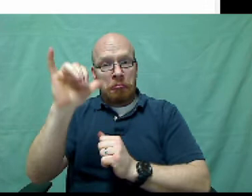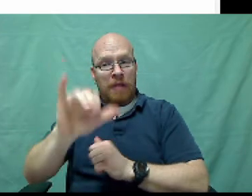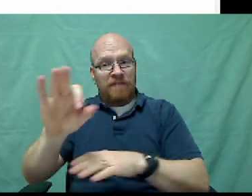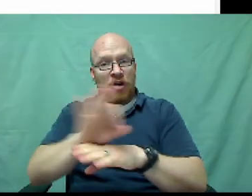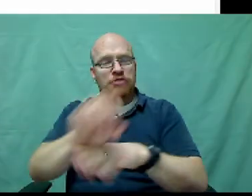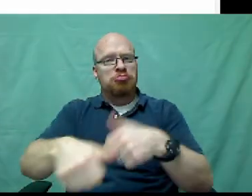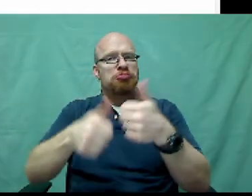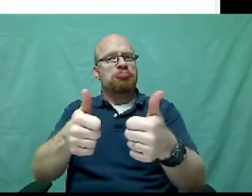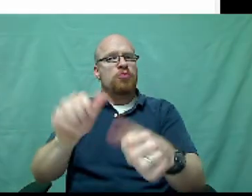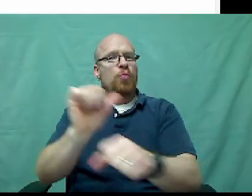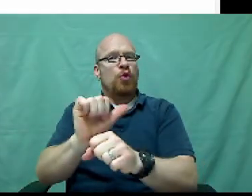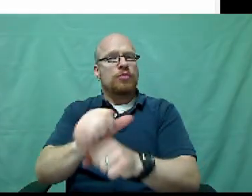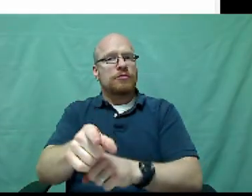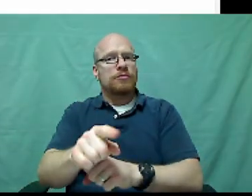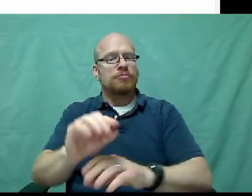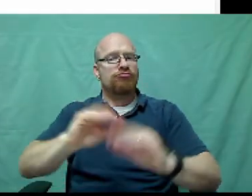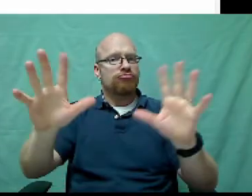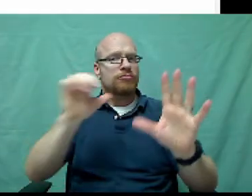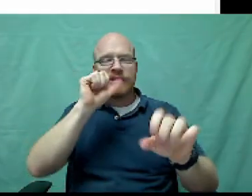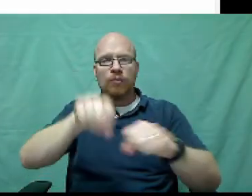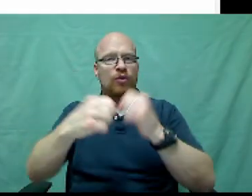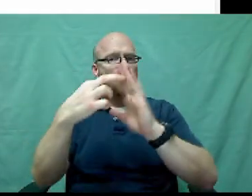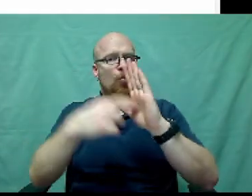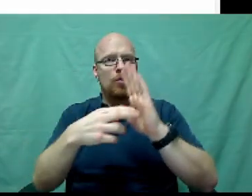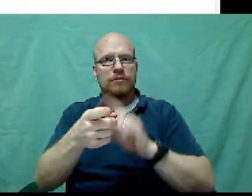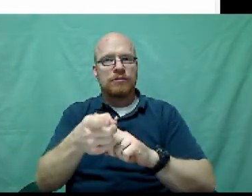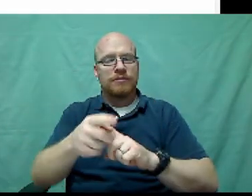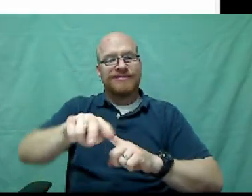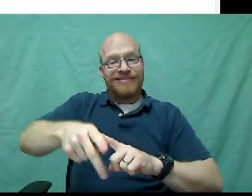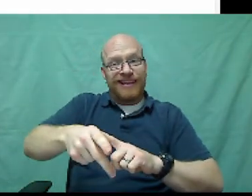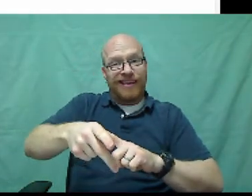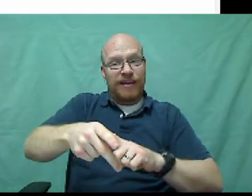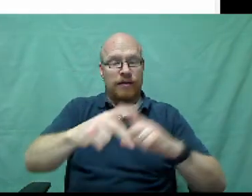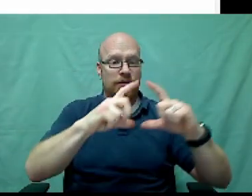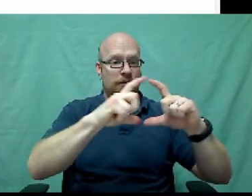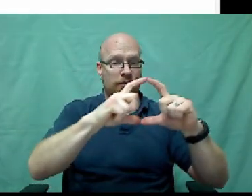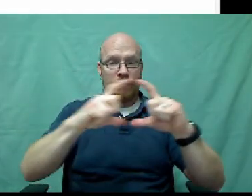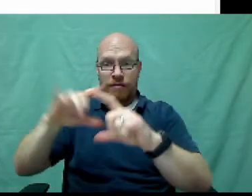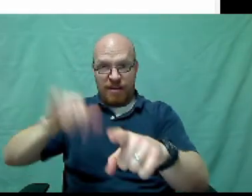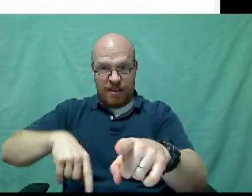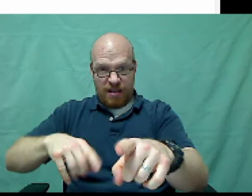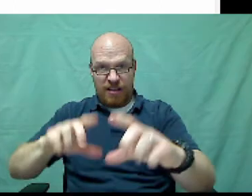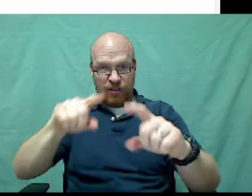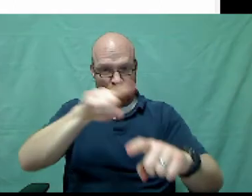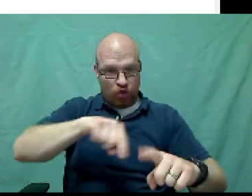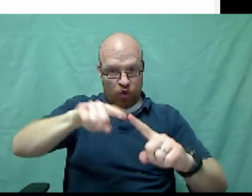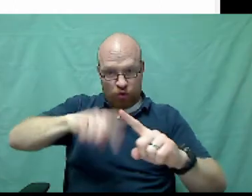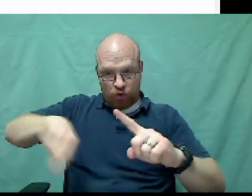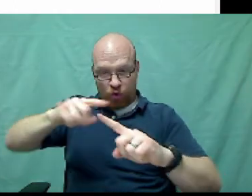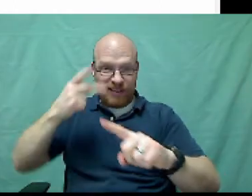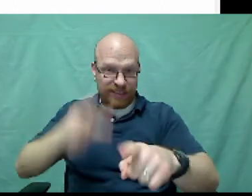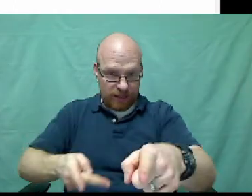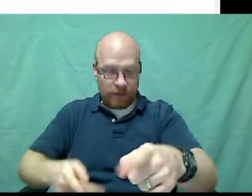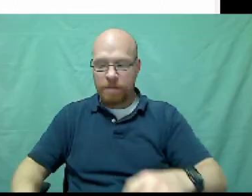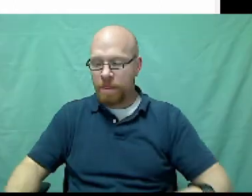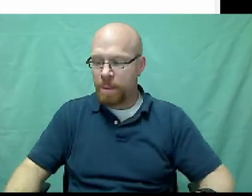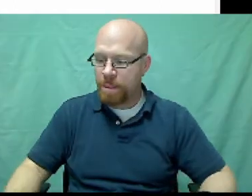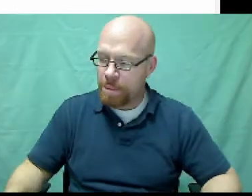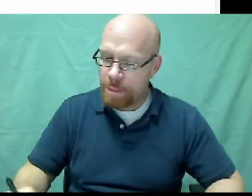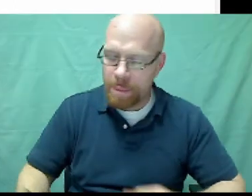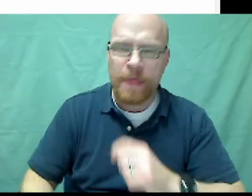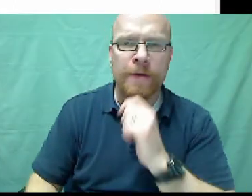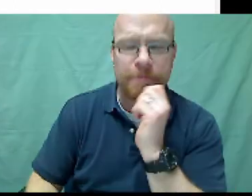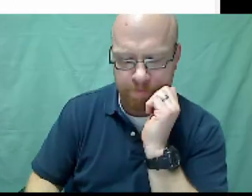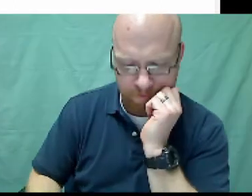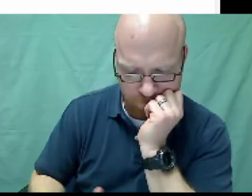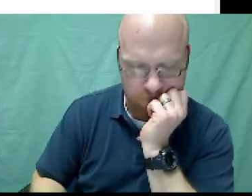3 becomes 6. And this is a proper function. It doesn't break any of the rules. Now our second example, with the